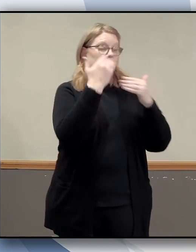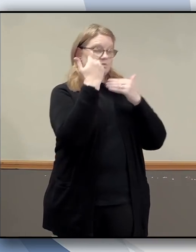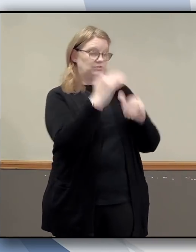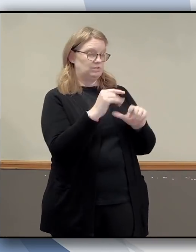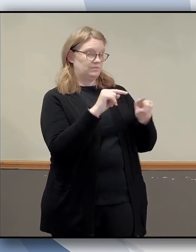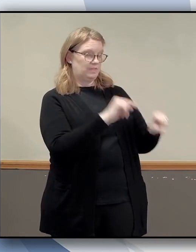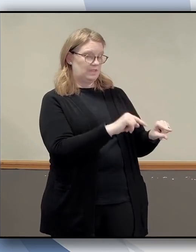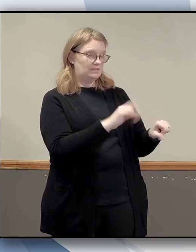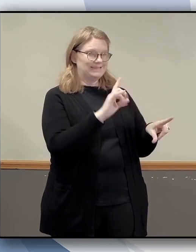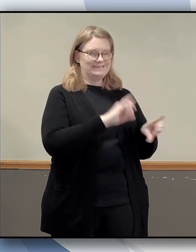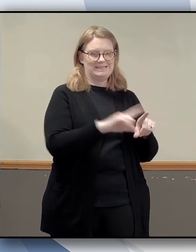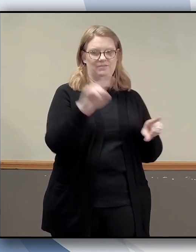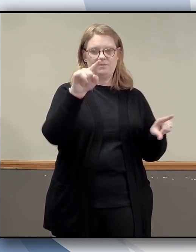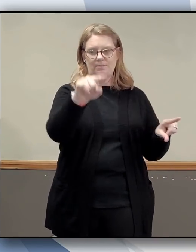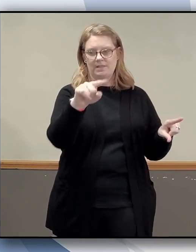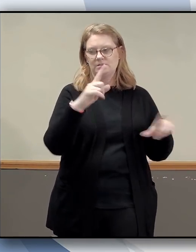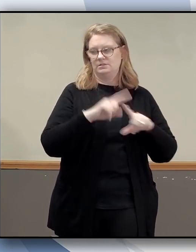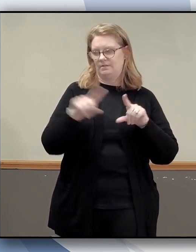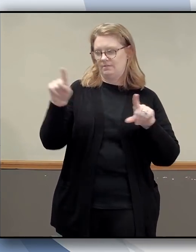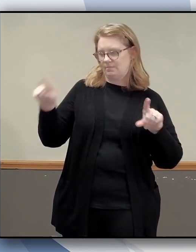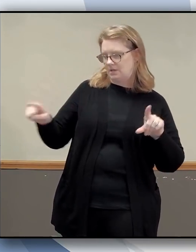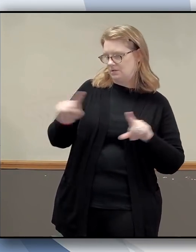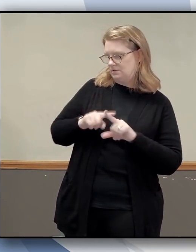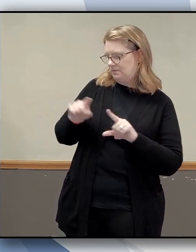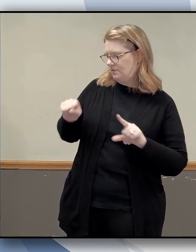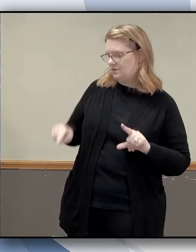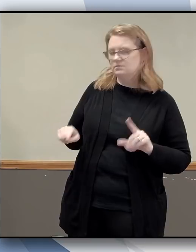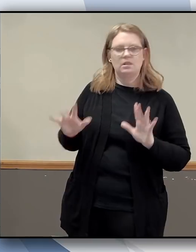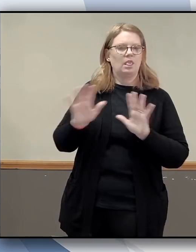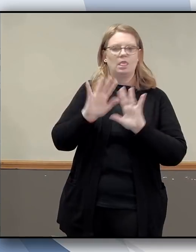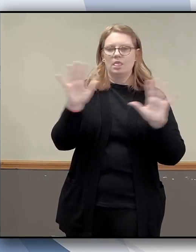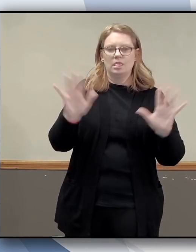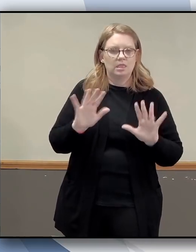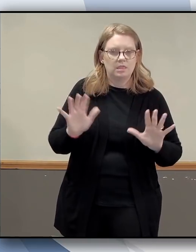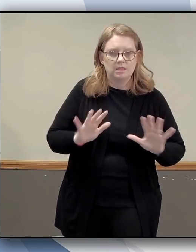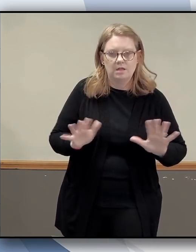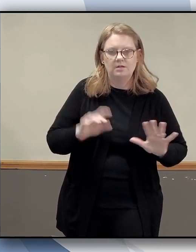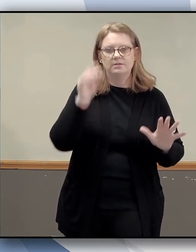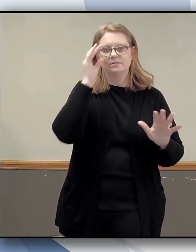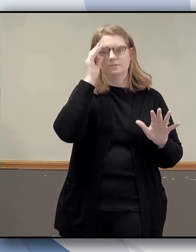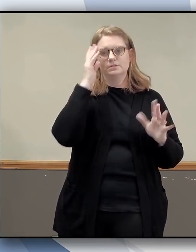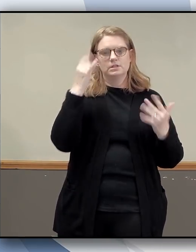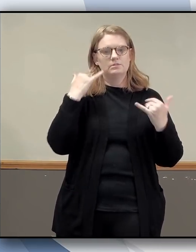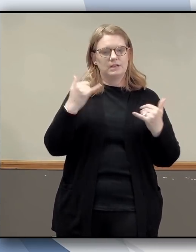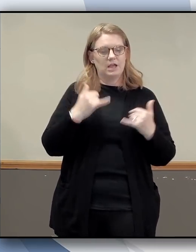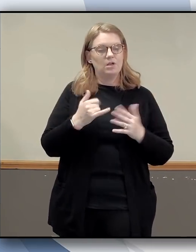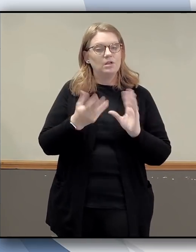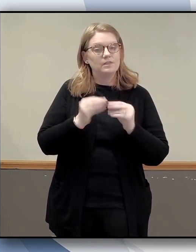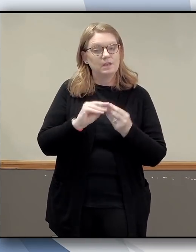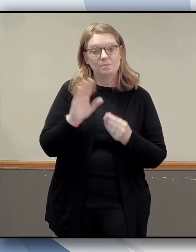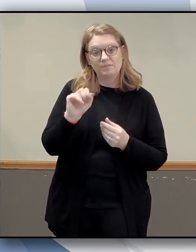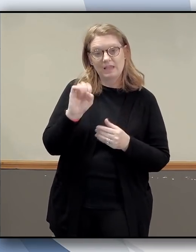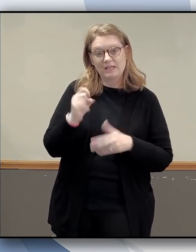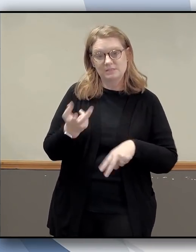to achieve as they try to share that information with families. Despite the rise in cases, North Dakota has continued to